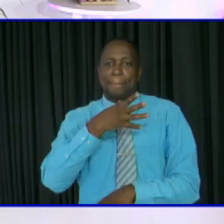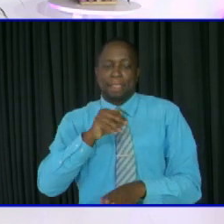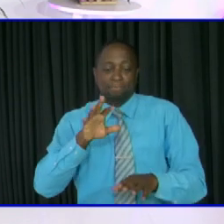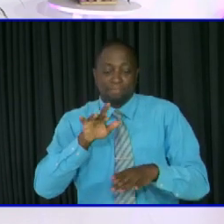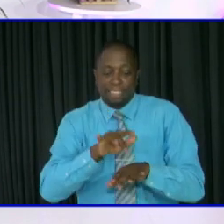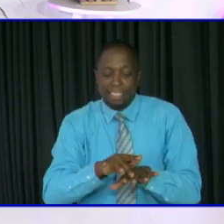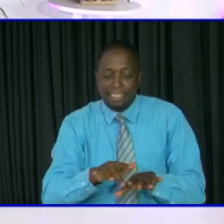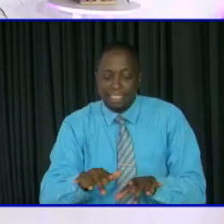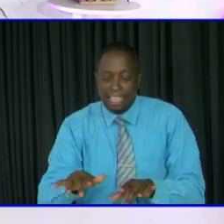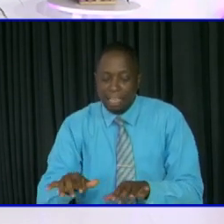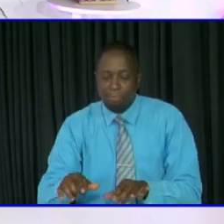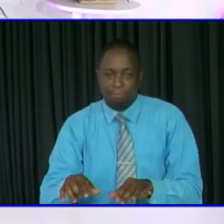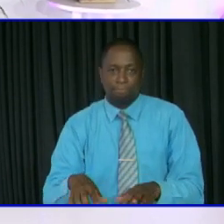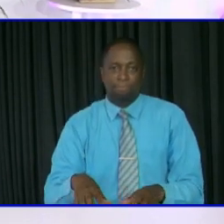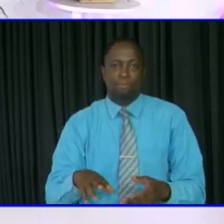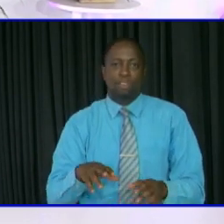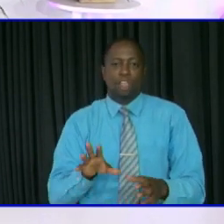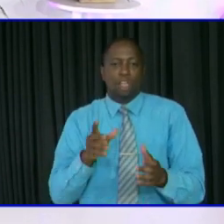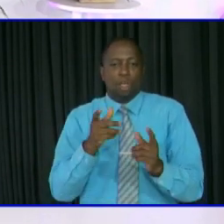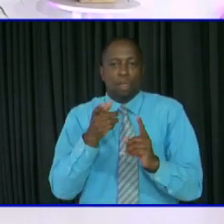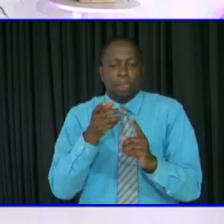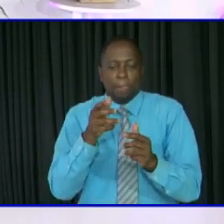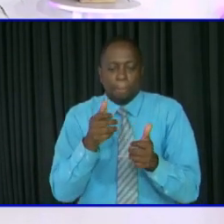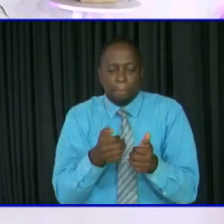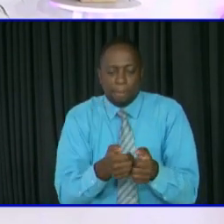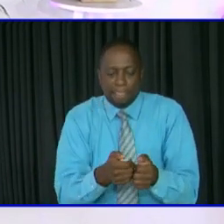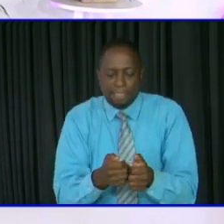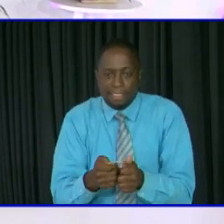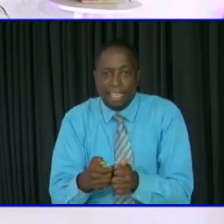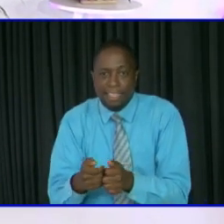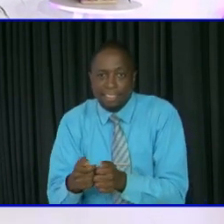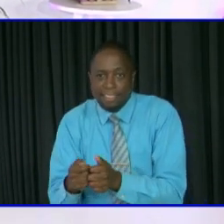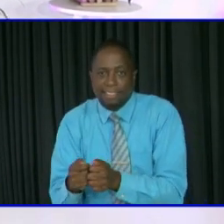want to be shut out. You're clicking, yes, we want to pray for you.